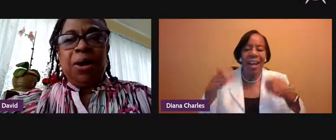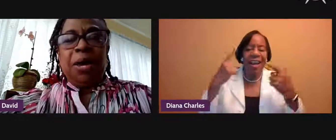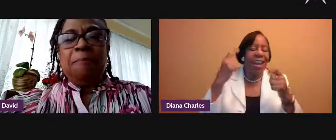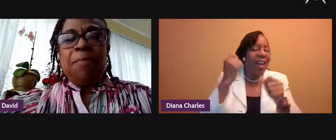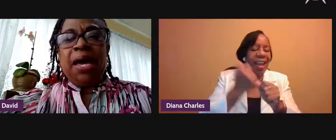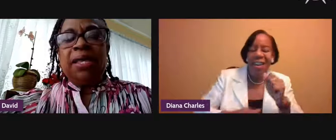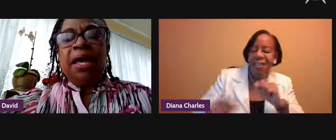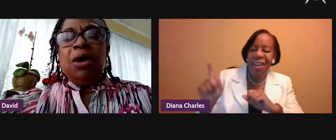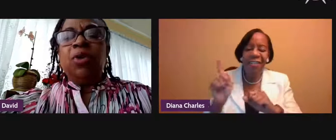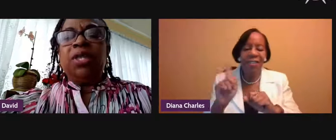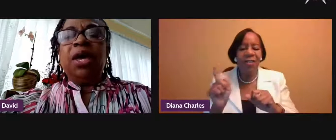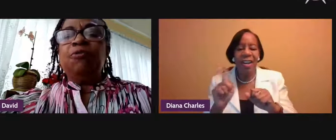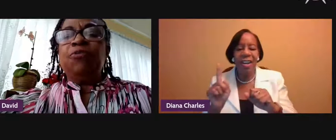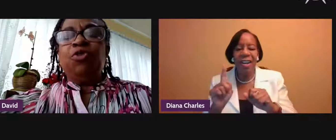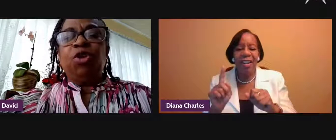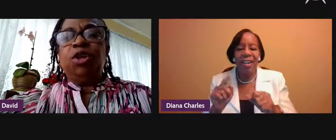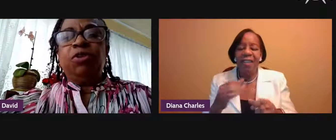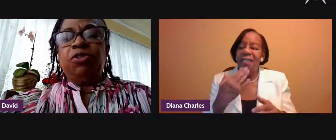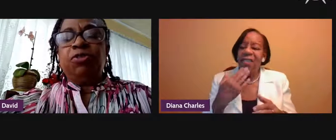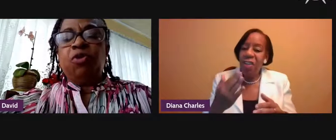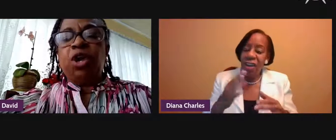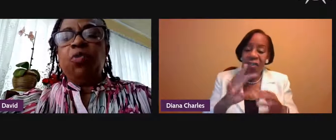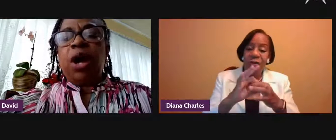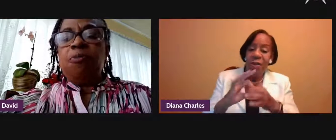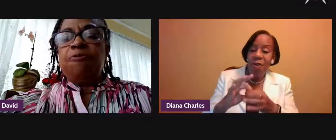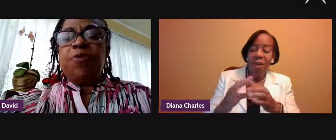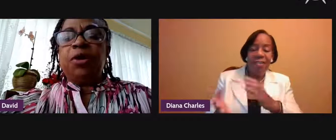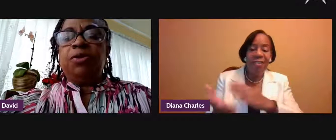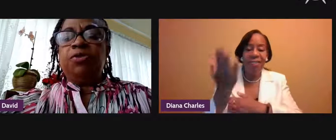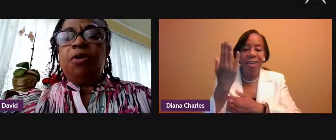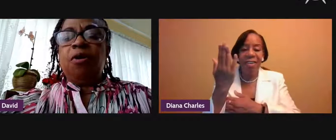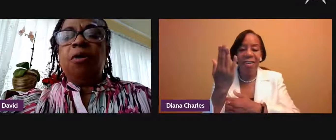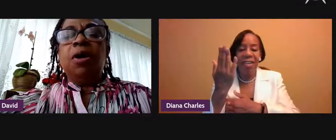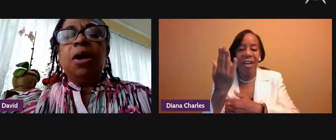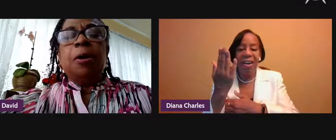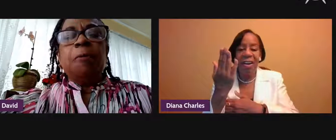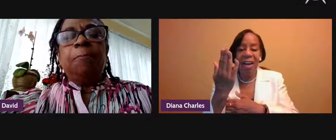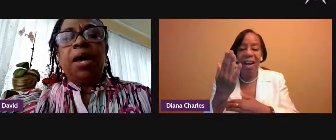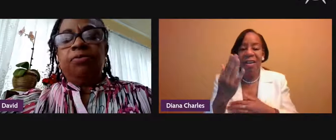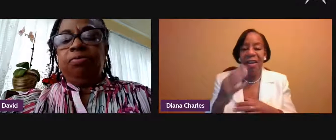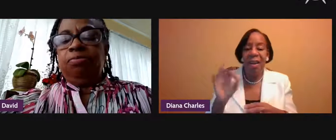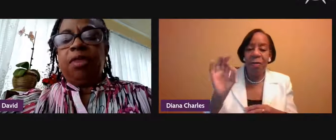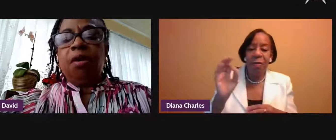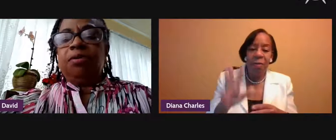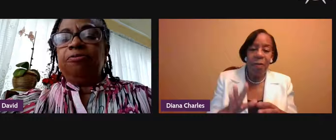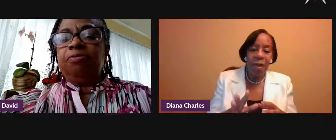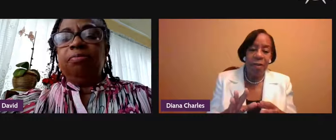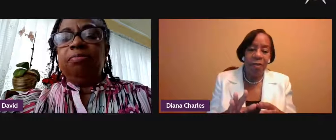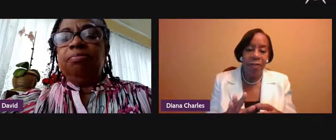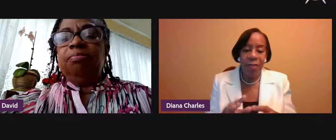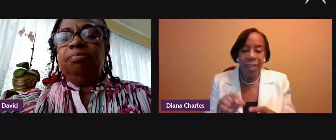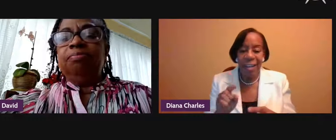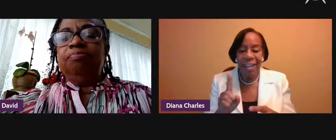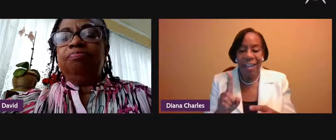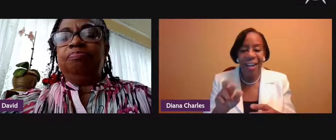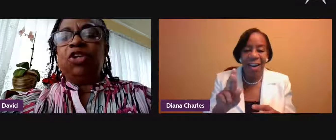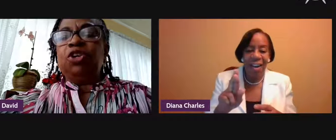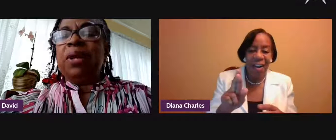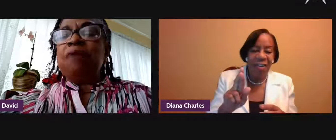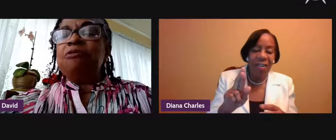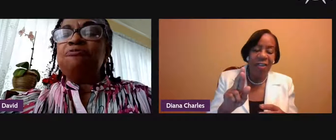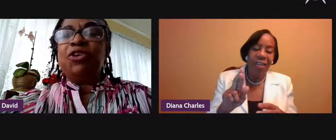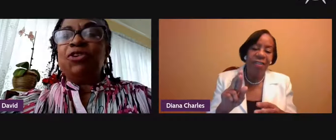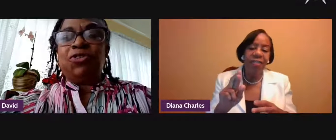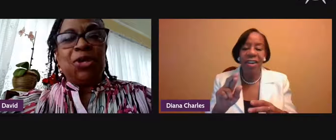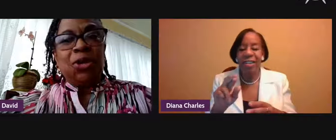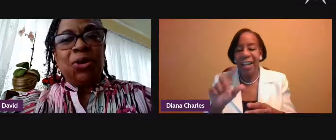everywhere. Amen. We thank you for joining us this morning, where our founders are Dr.